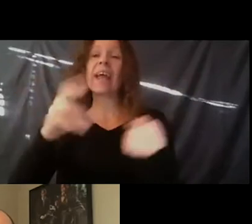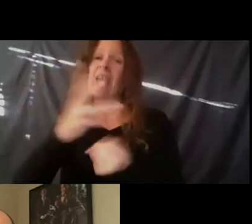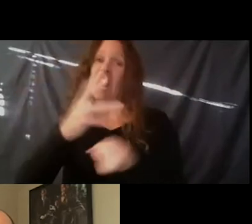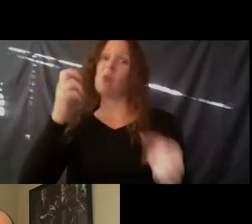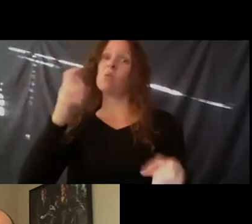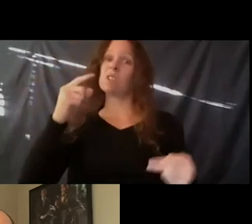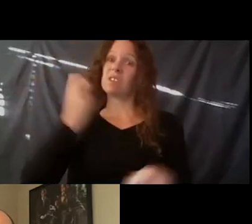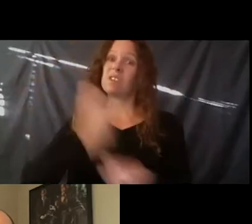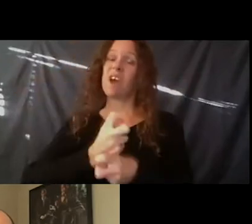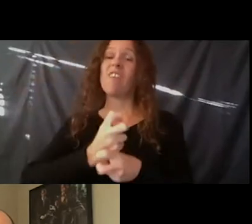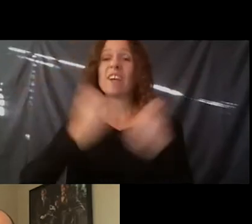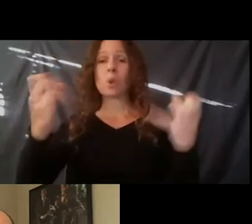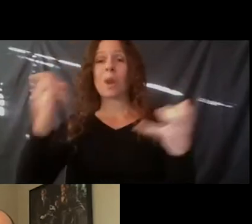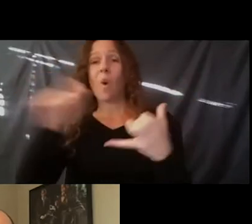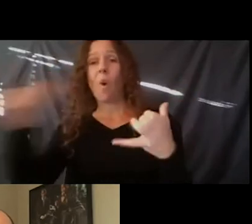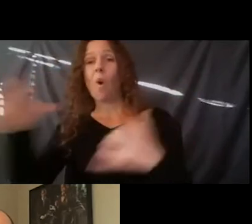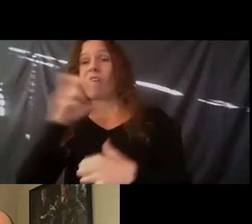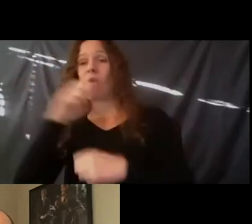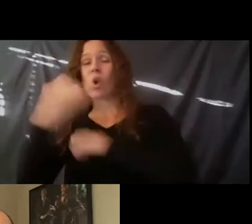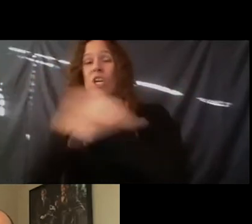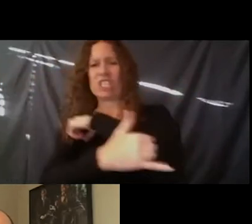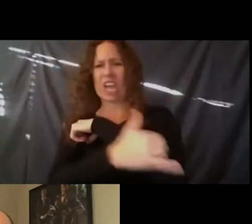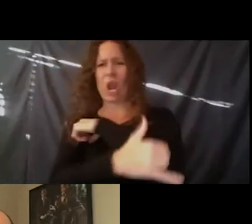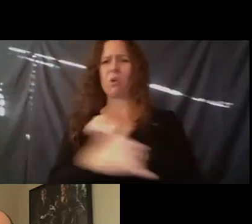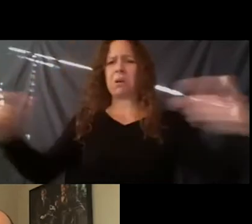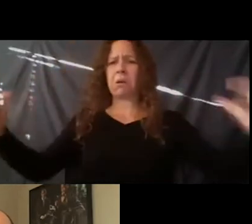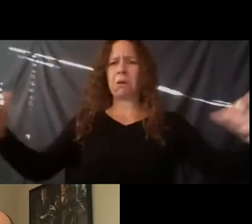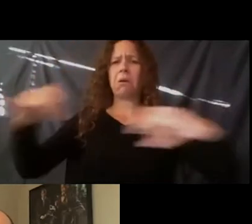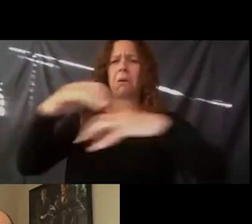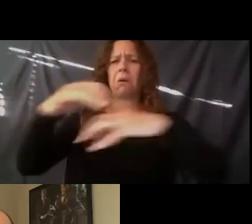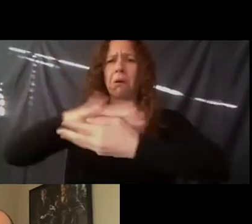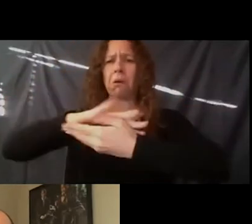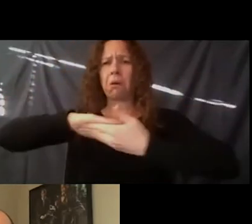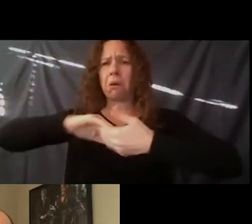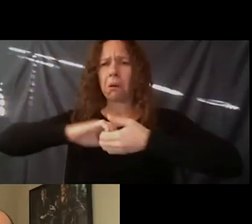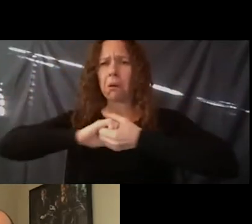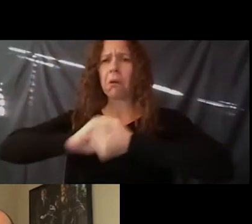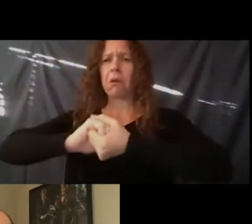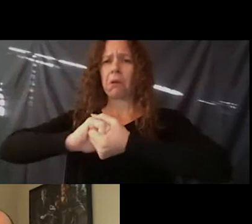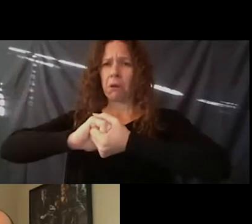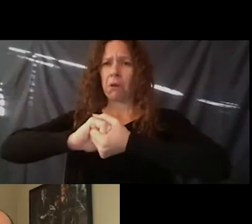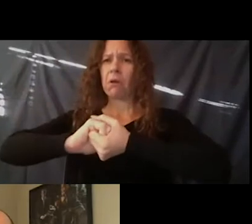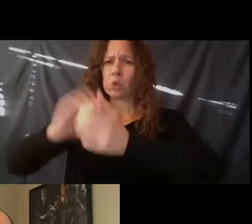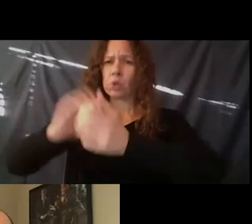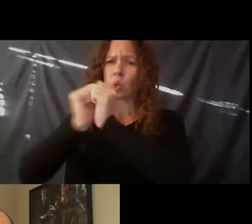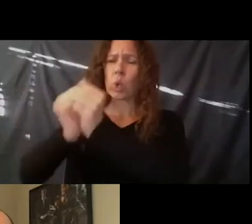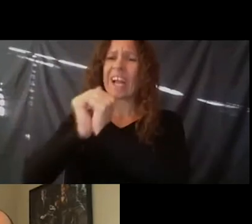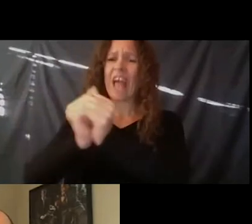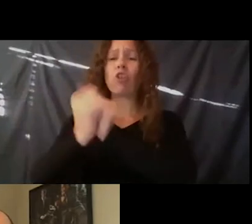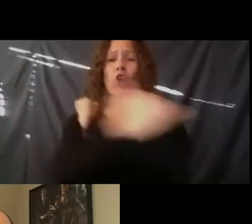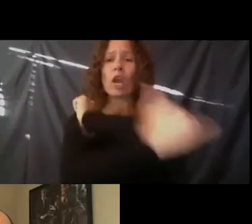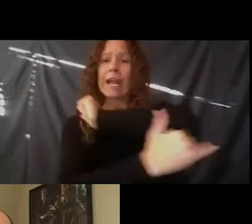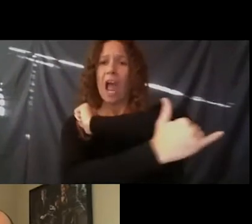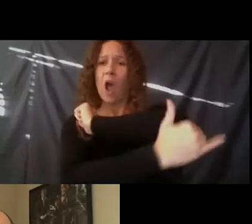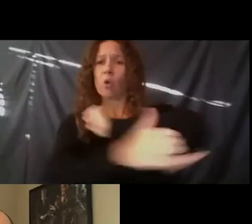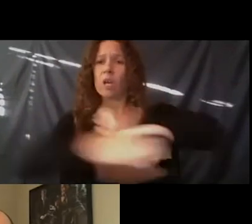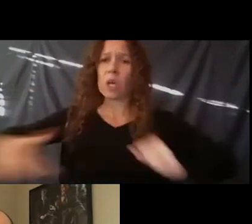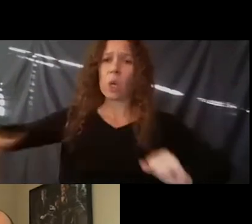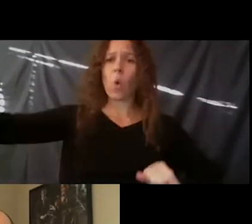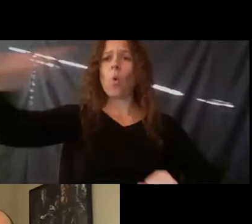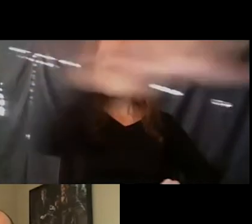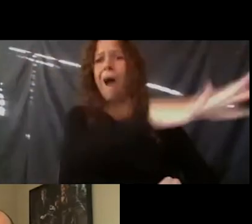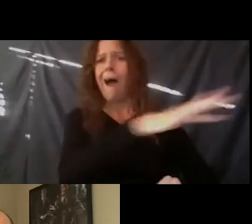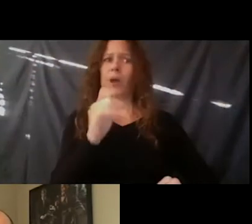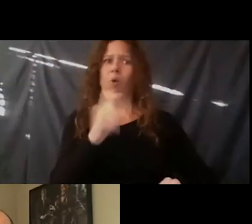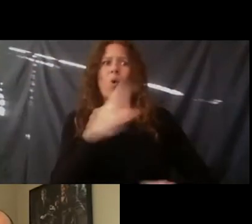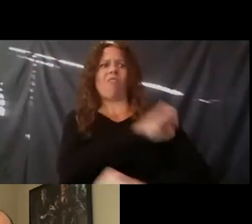Orange County together, channel all the energy that we had county-wide to one specific area. And there's blue